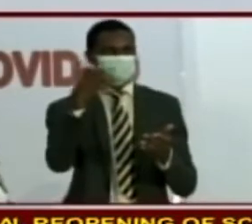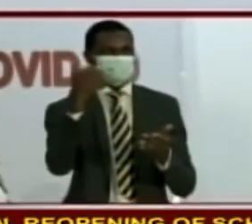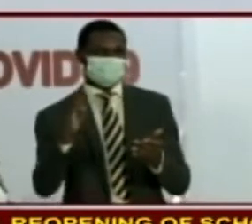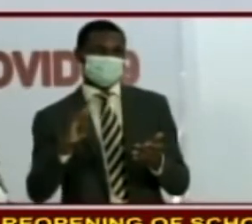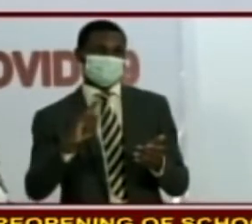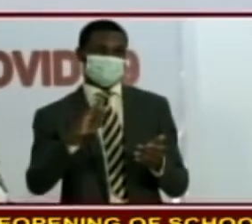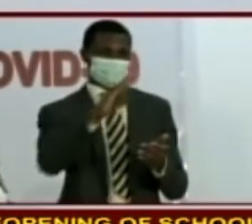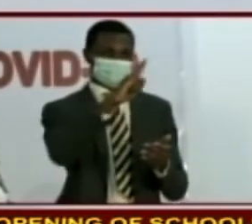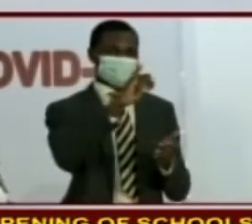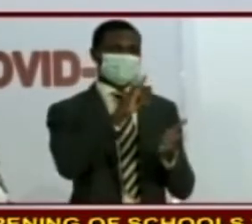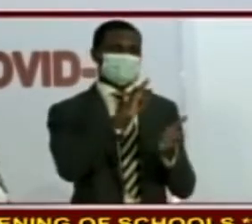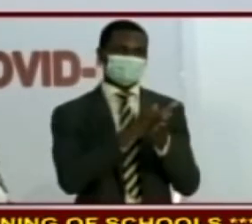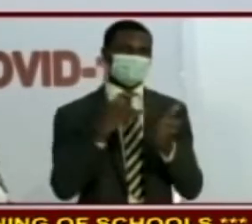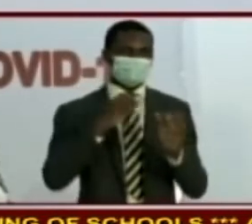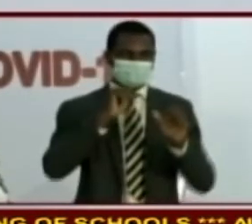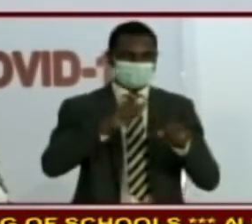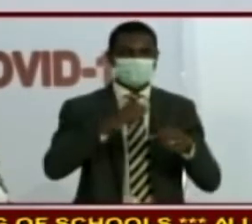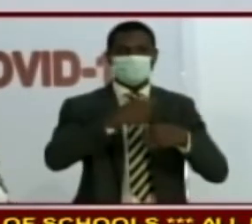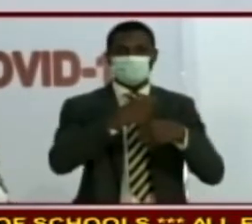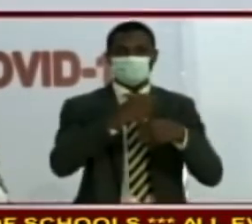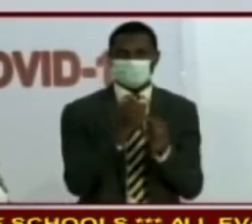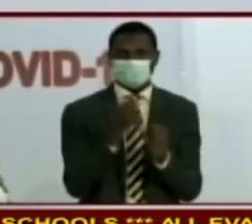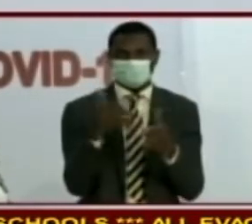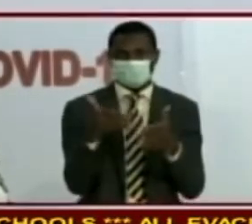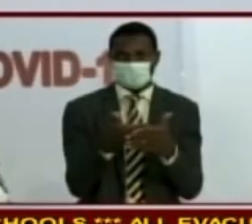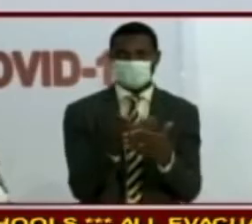kind of arrangements they can make amongst themselves,